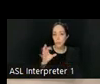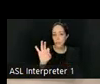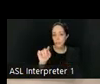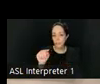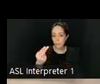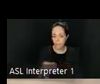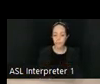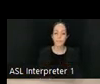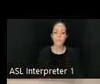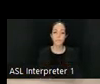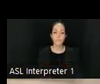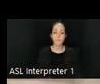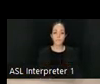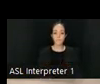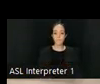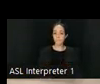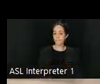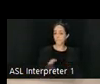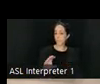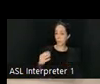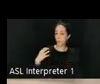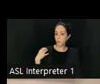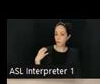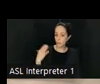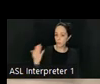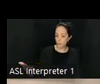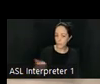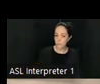Thank you. Co-chairs?